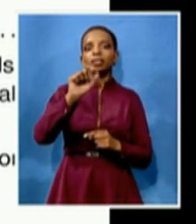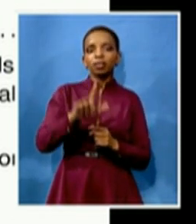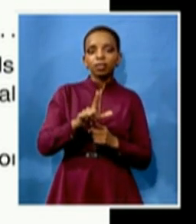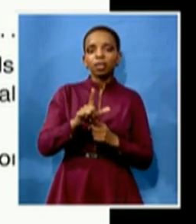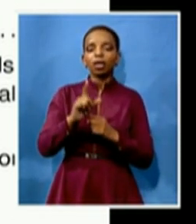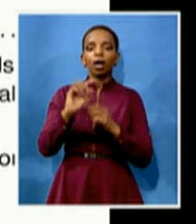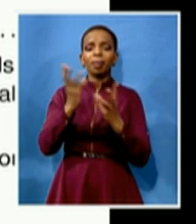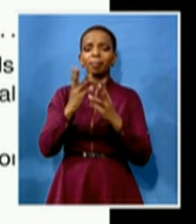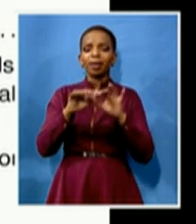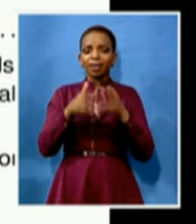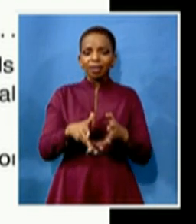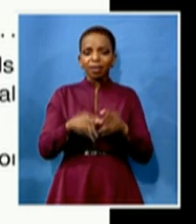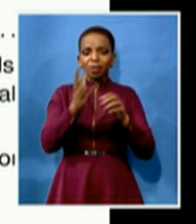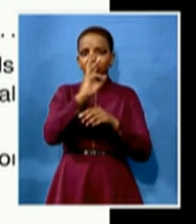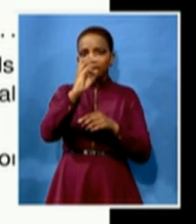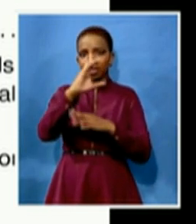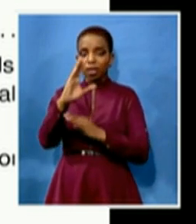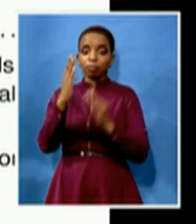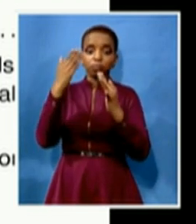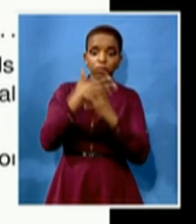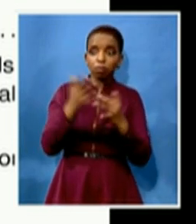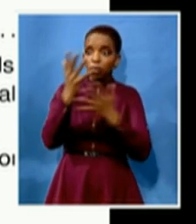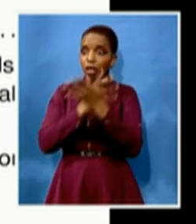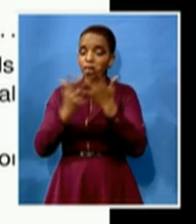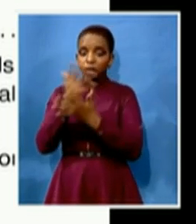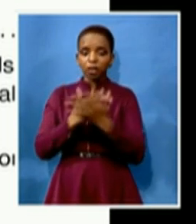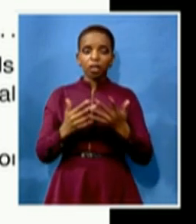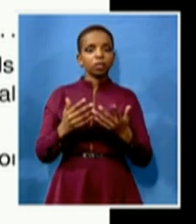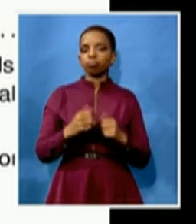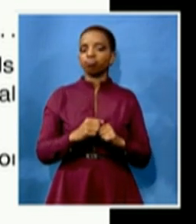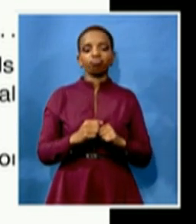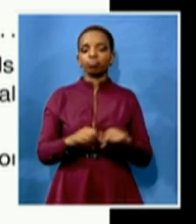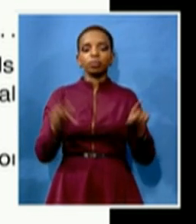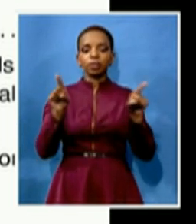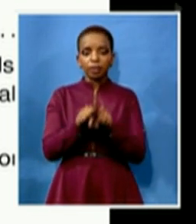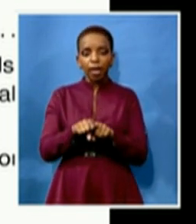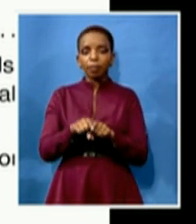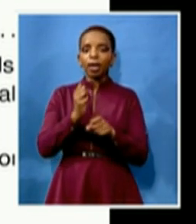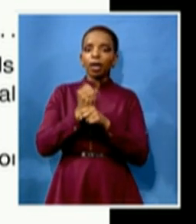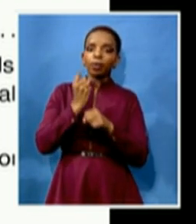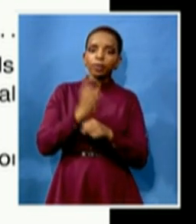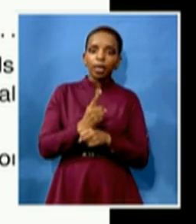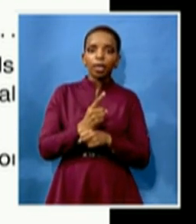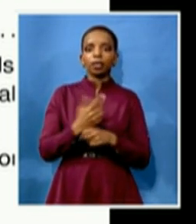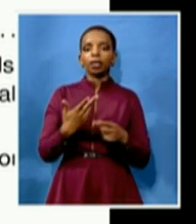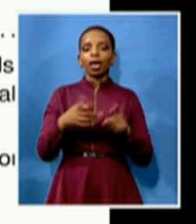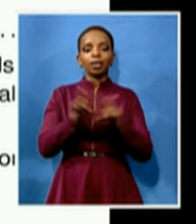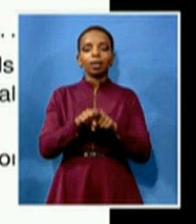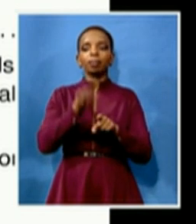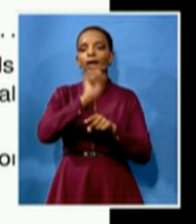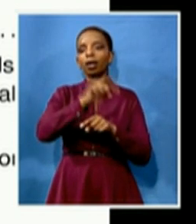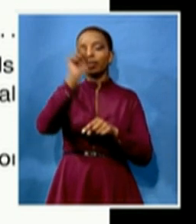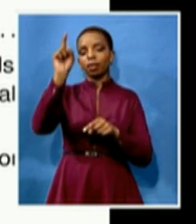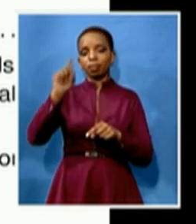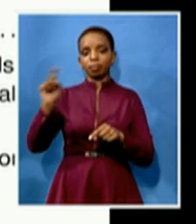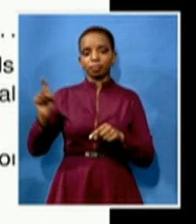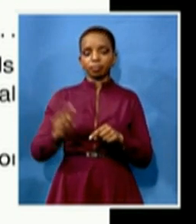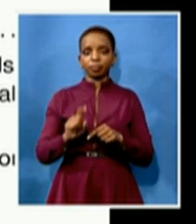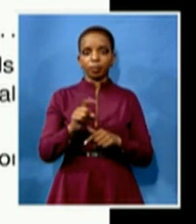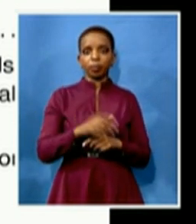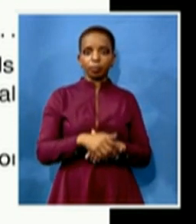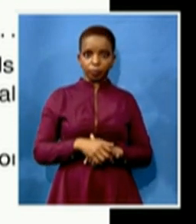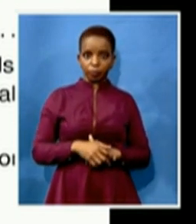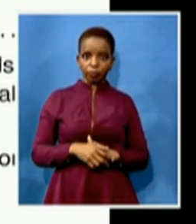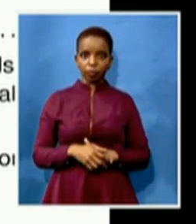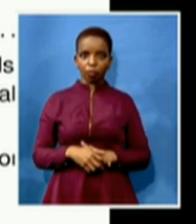in Gauteng, and people in some wards don't interact freely with people in other wards. And why we need a spatial